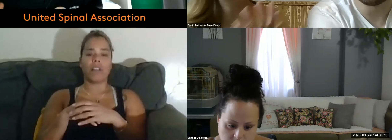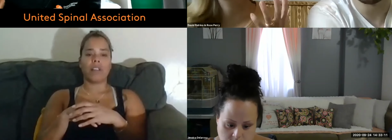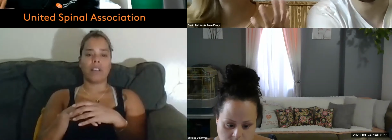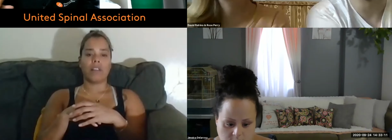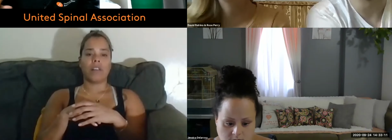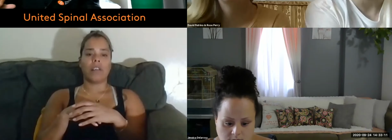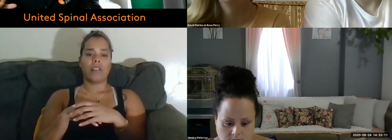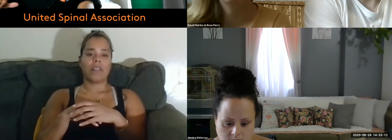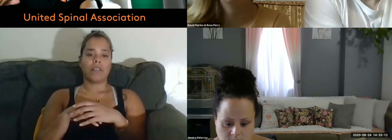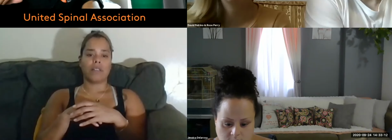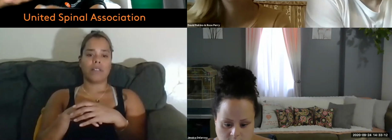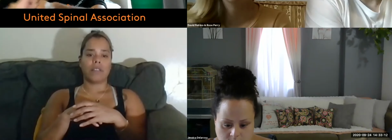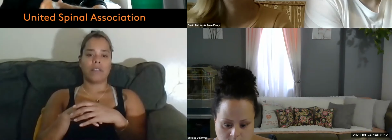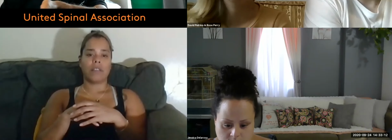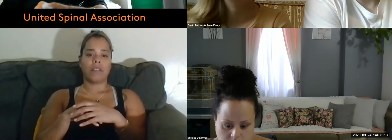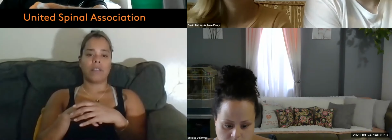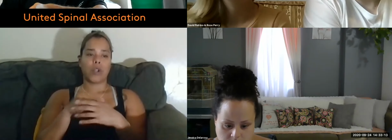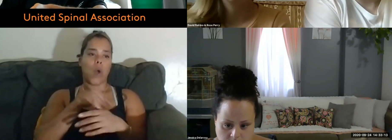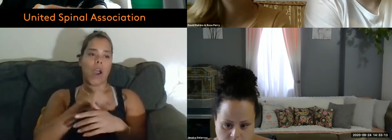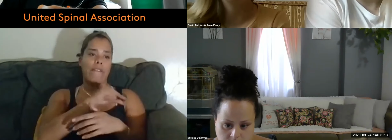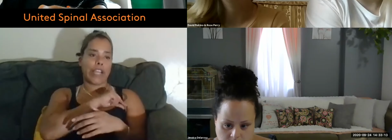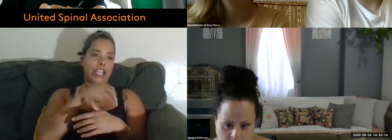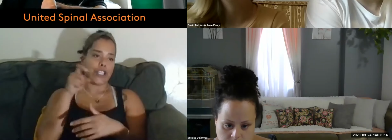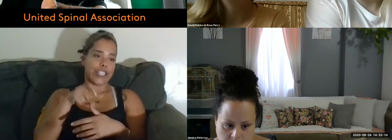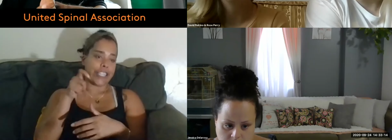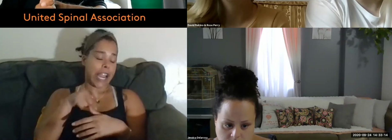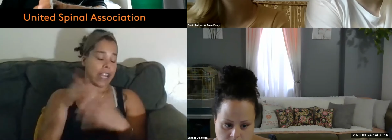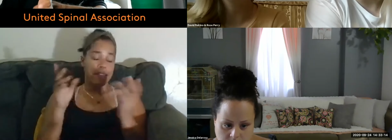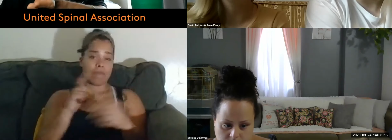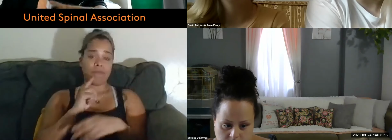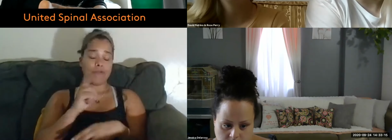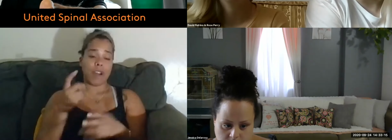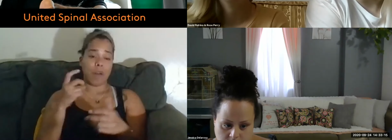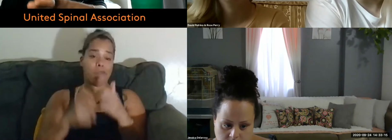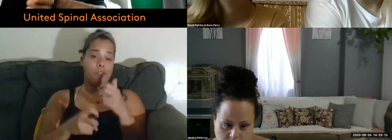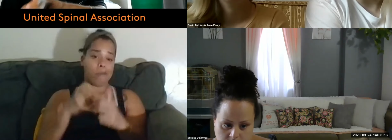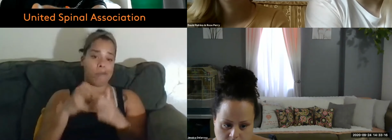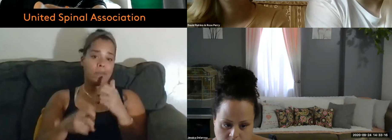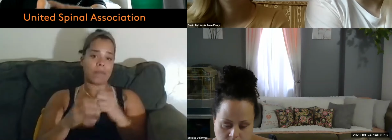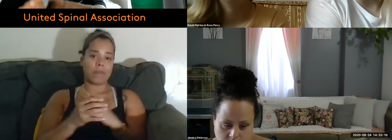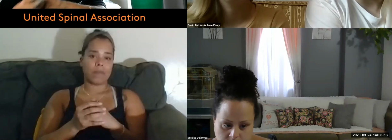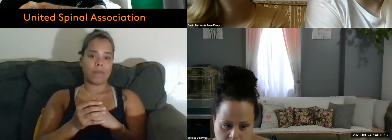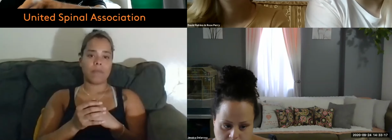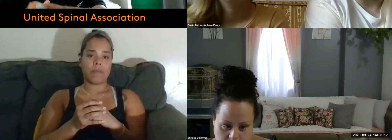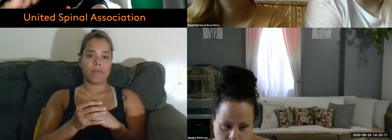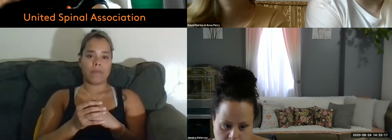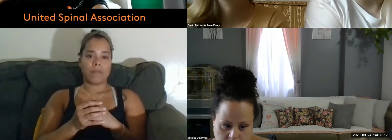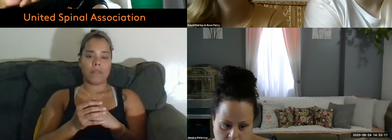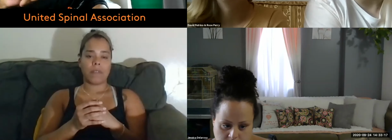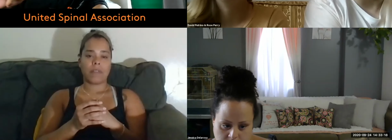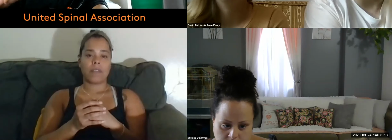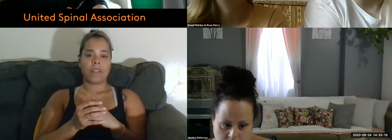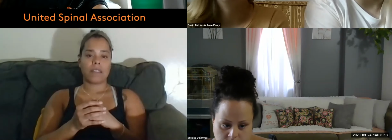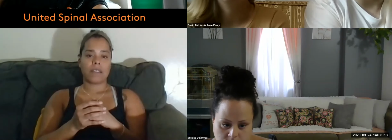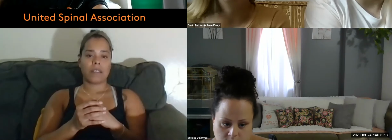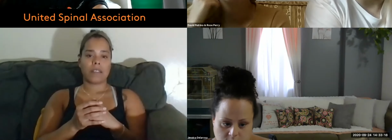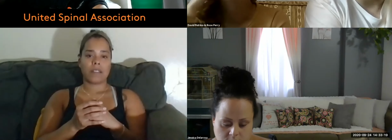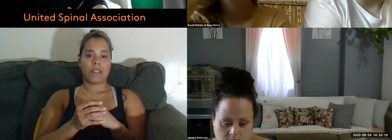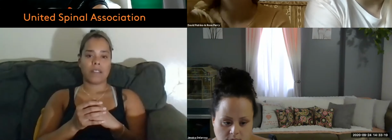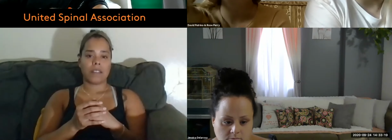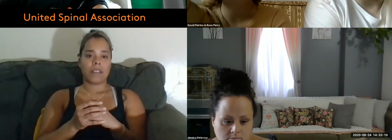like a whole separate issue, but it's a problem as well. but, it's also tech on top of tech on top of tech. So now you're trying